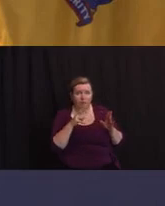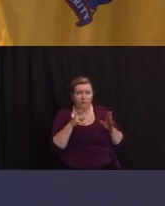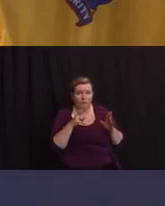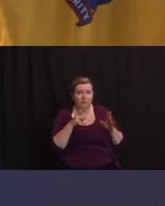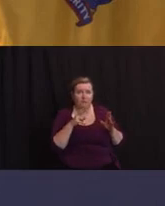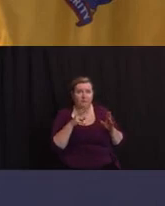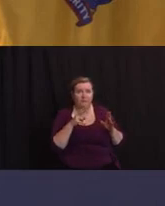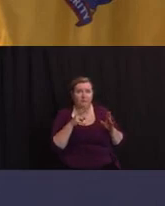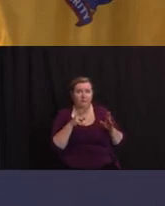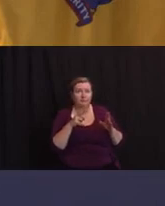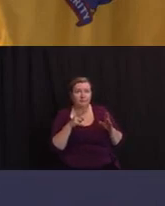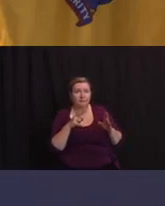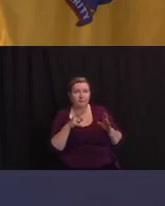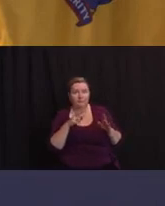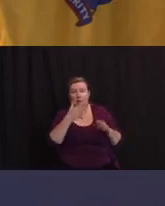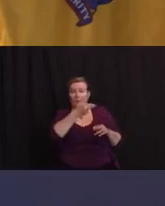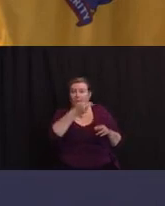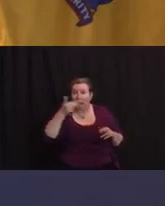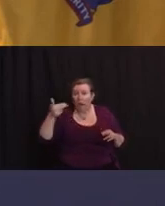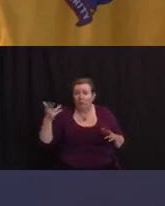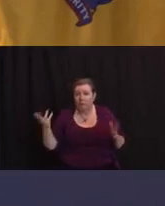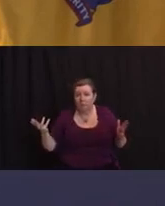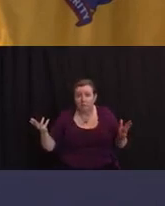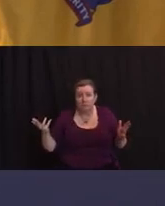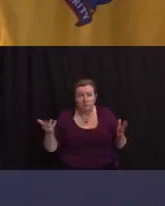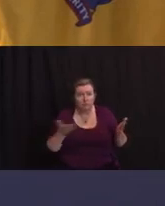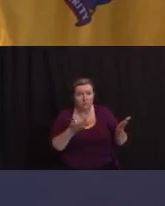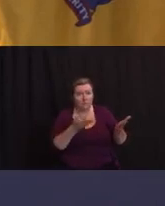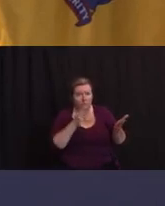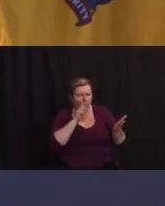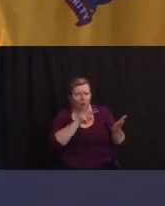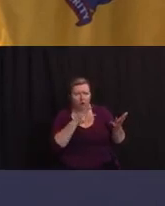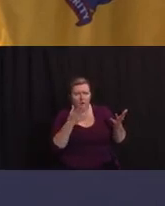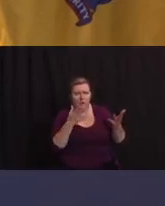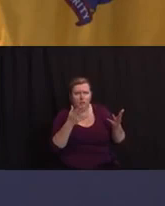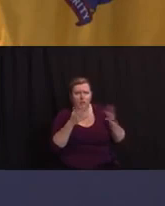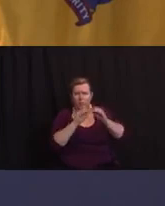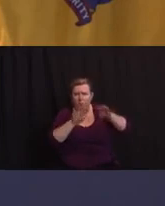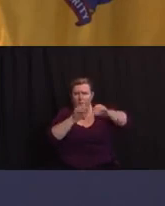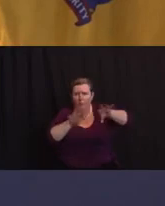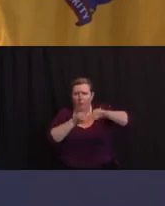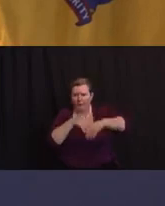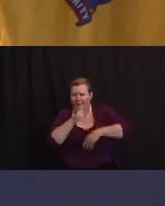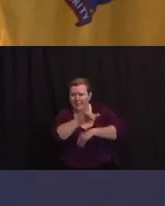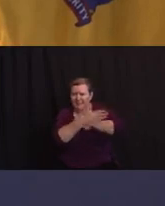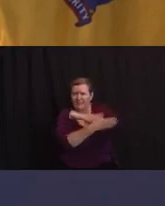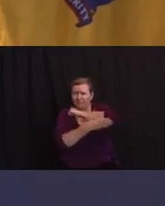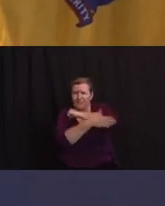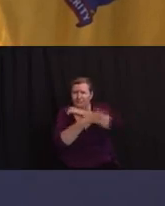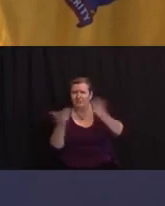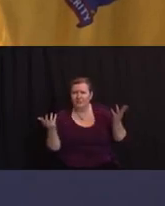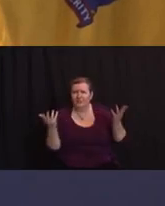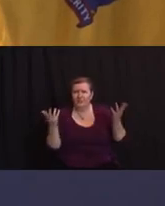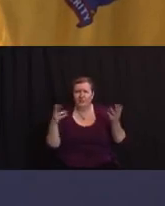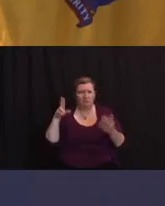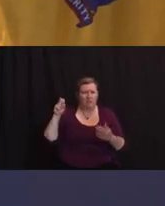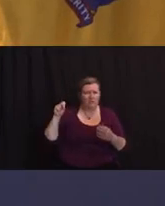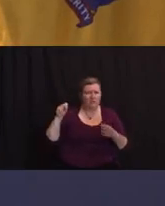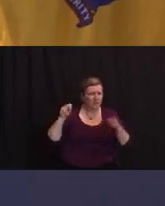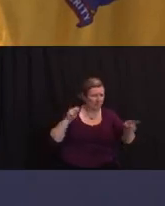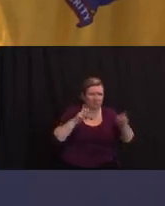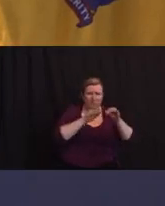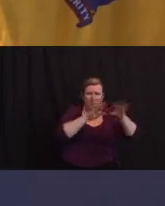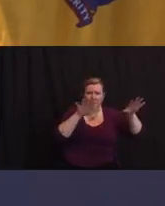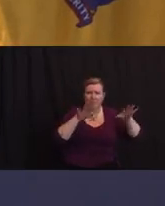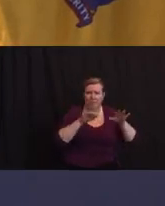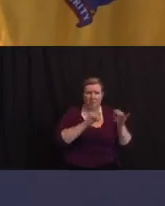state of rate of transmission. The very question you asked. There is no question. If you are unvaccinated, you